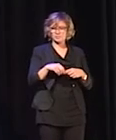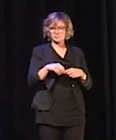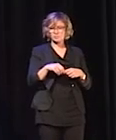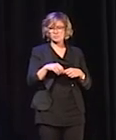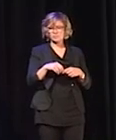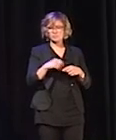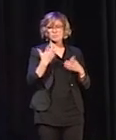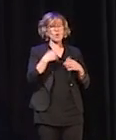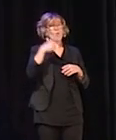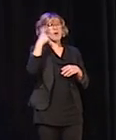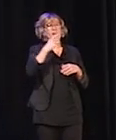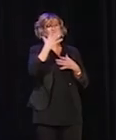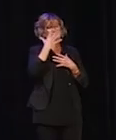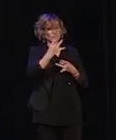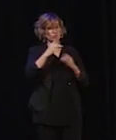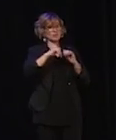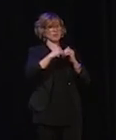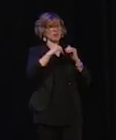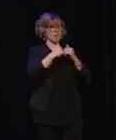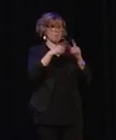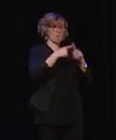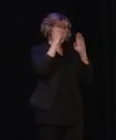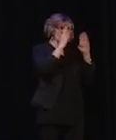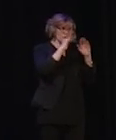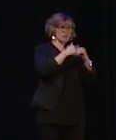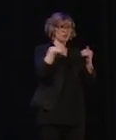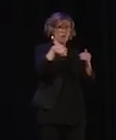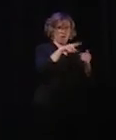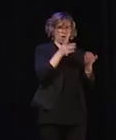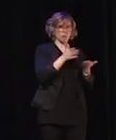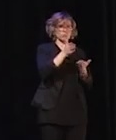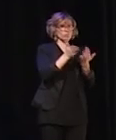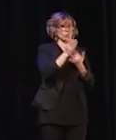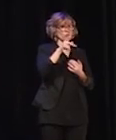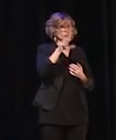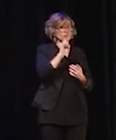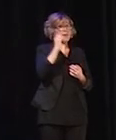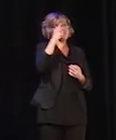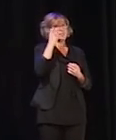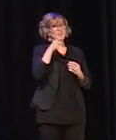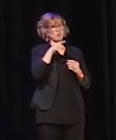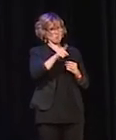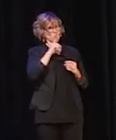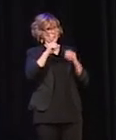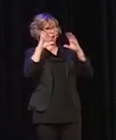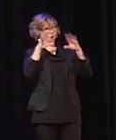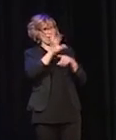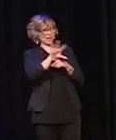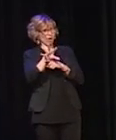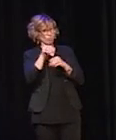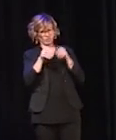really interesting about attention points and the way that we move through a space too, which I'll also get to a little bit, is that because you're kind of the camera in this